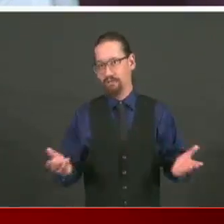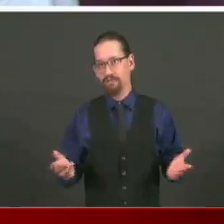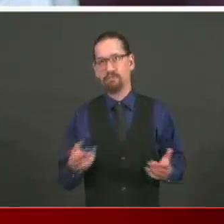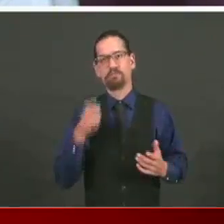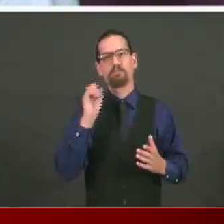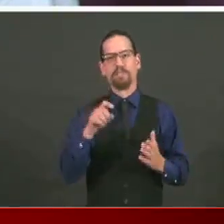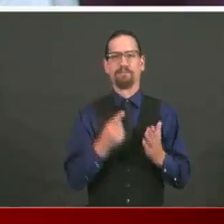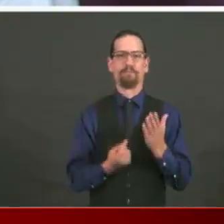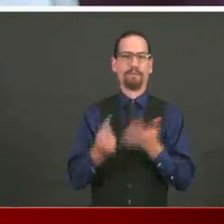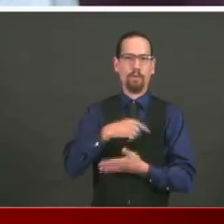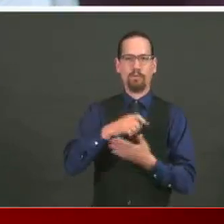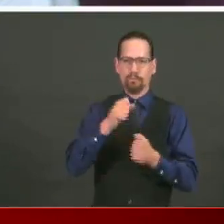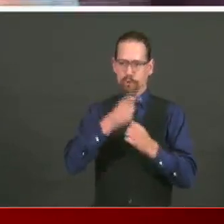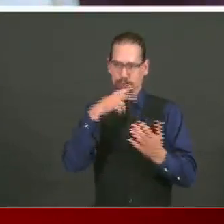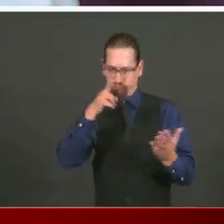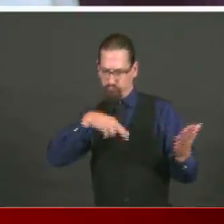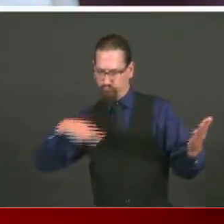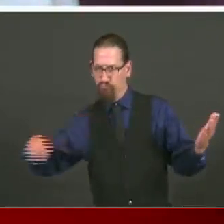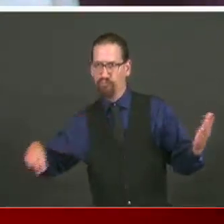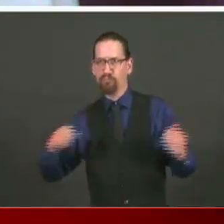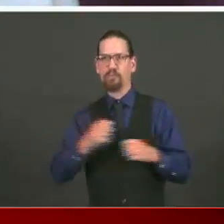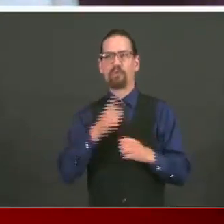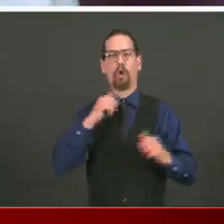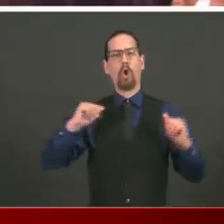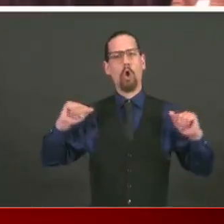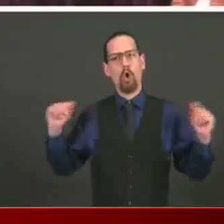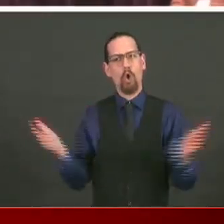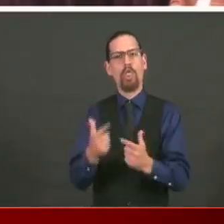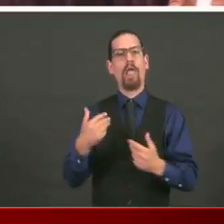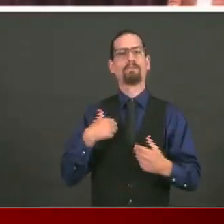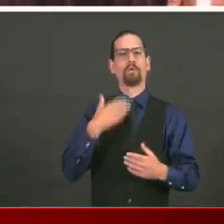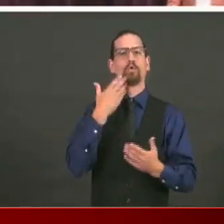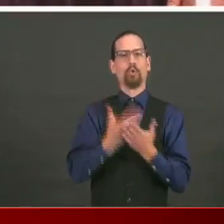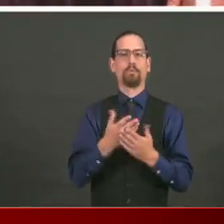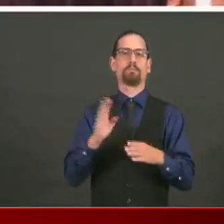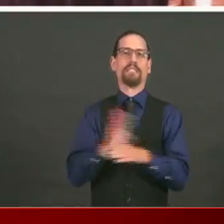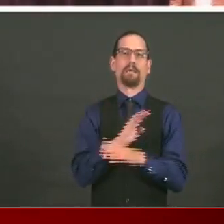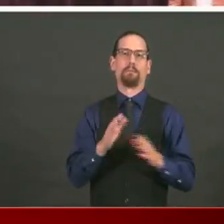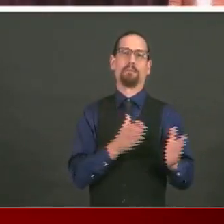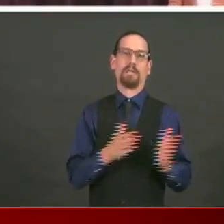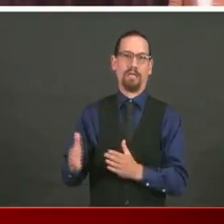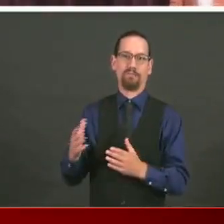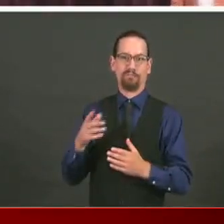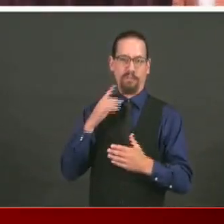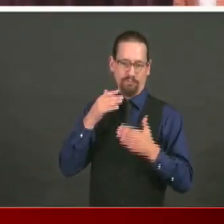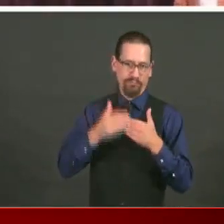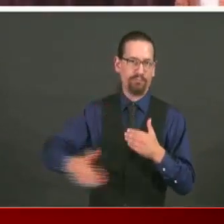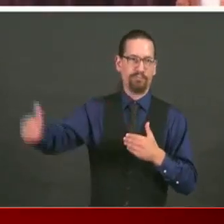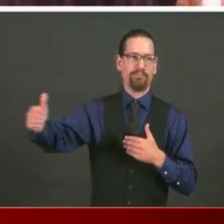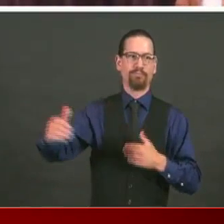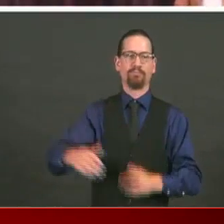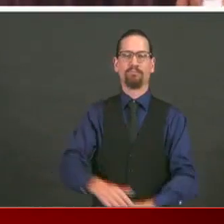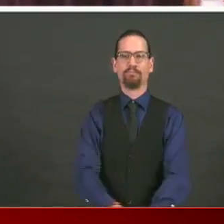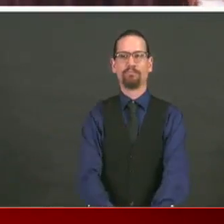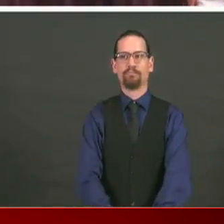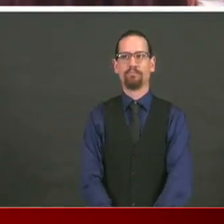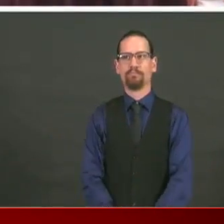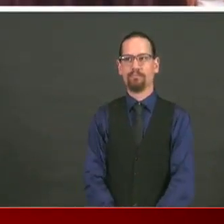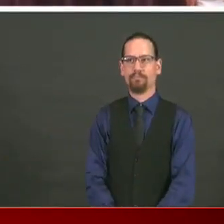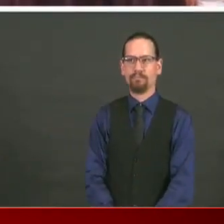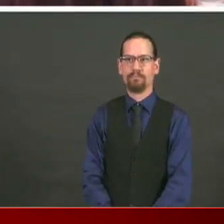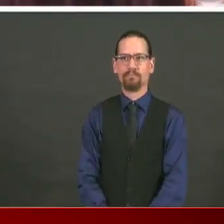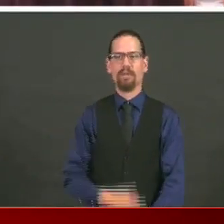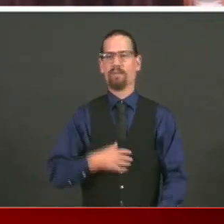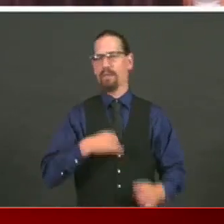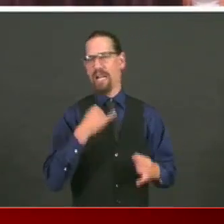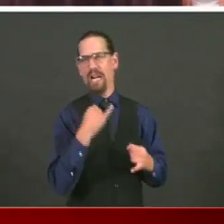But we're trying to make sure as much of it is mechanized as possible. I guess, just as a final summary, on one level, doing your best